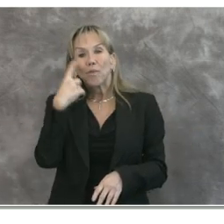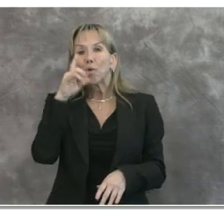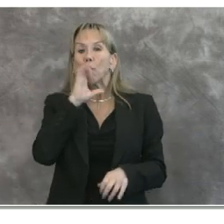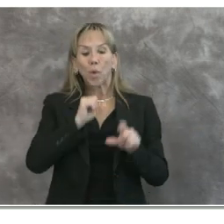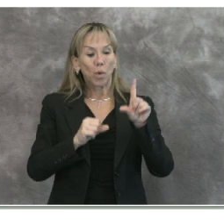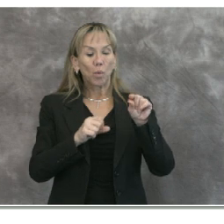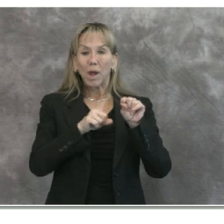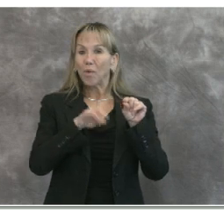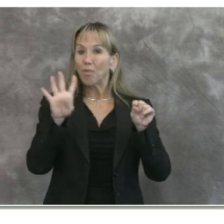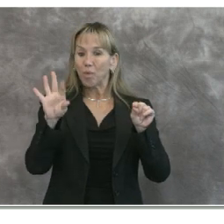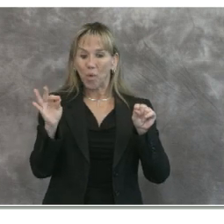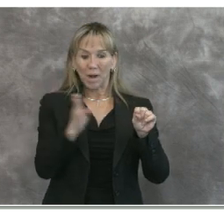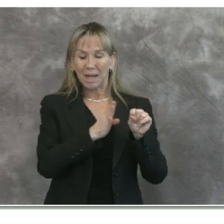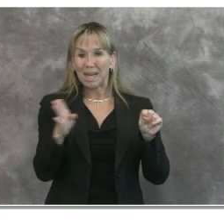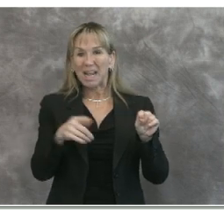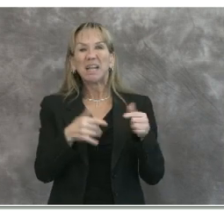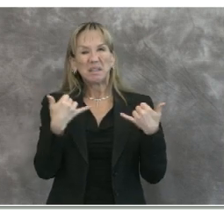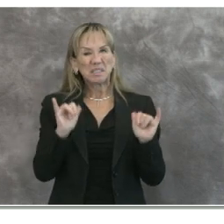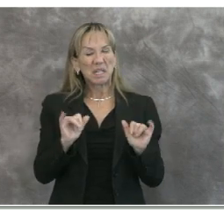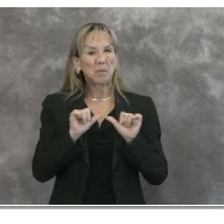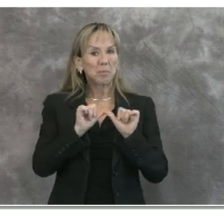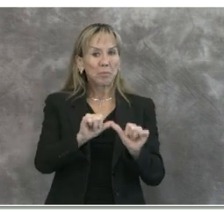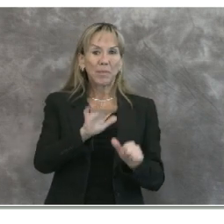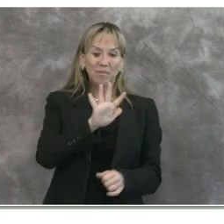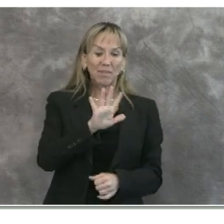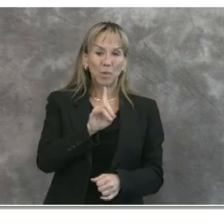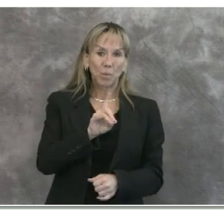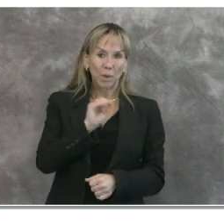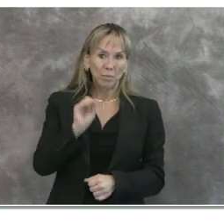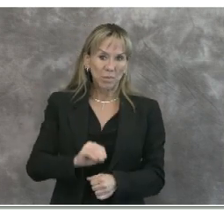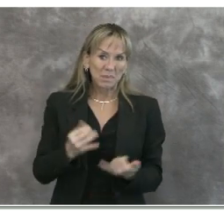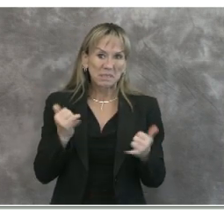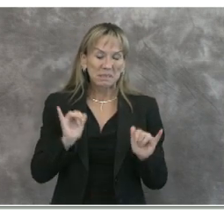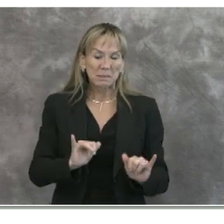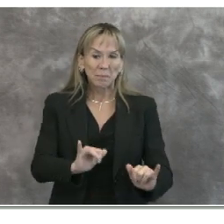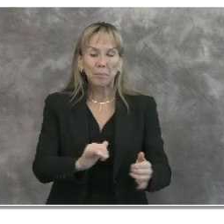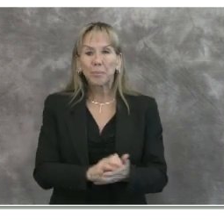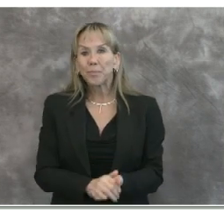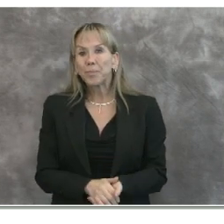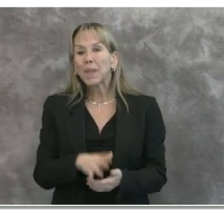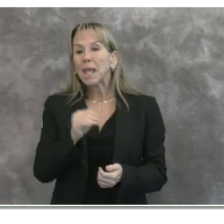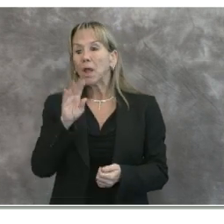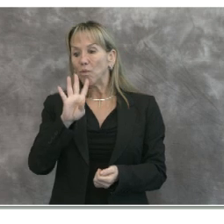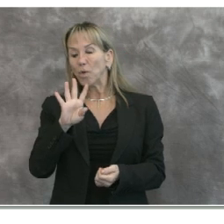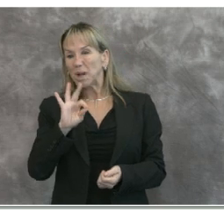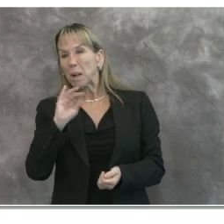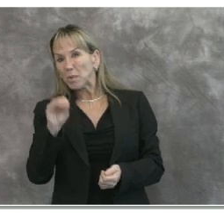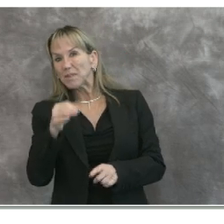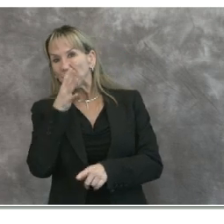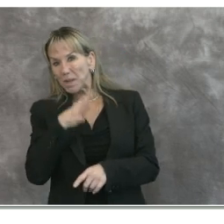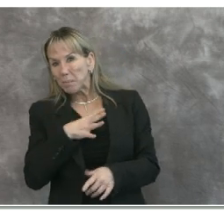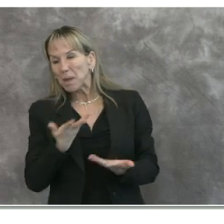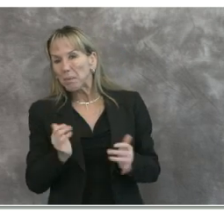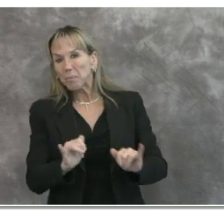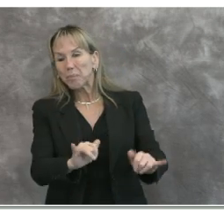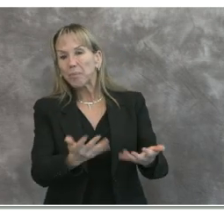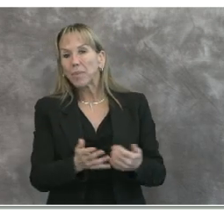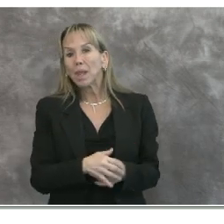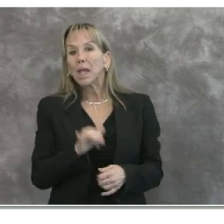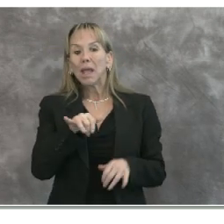to 49 remains at about 51%, and there are 49% female